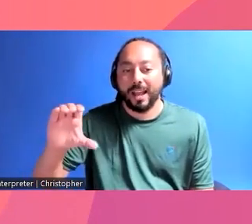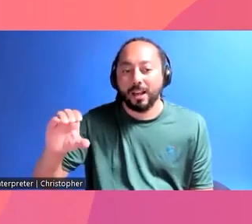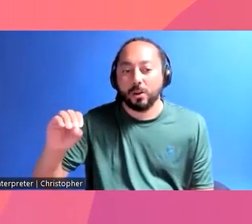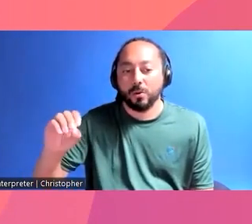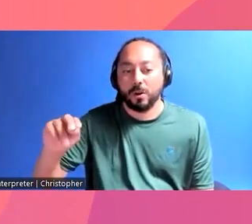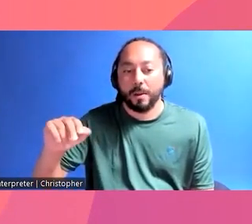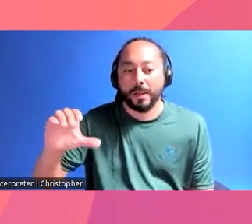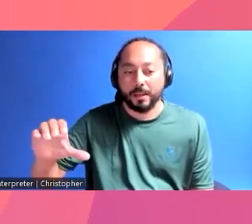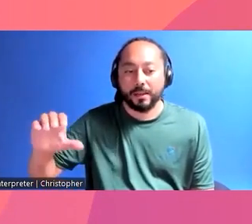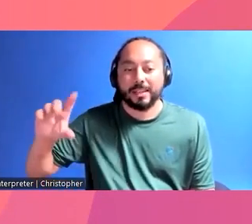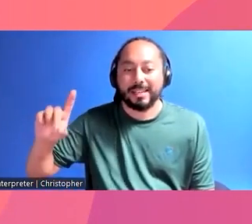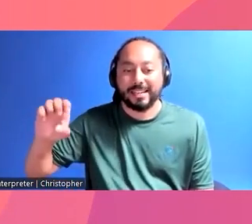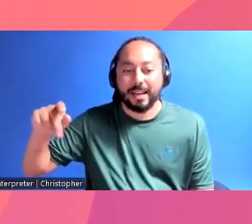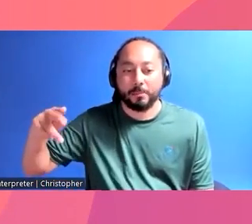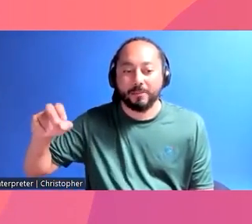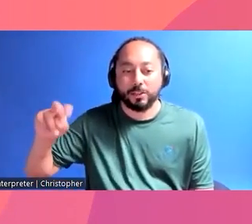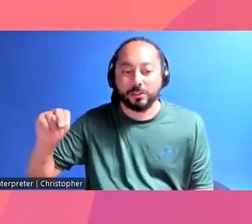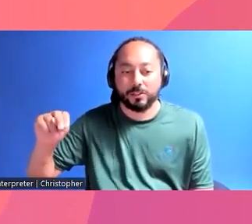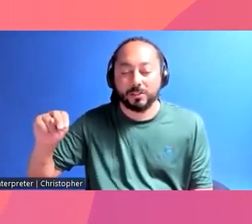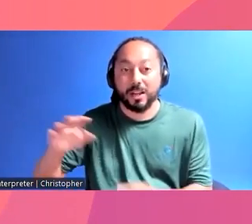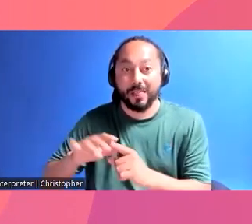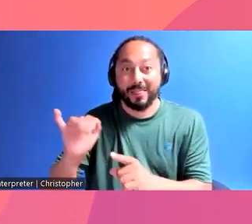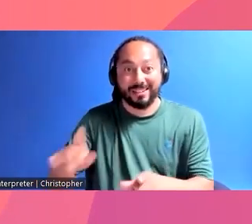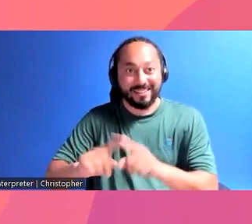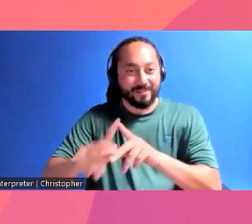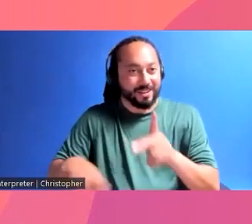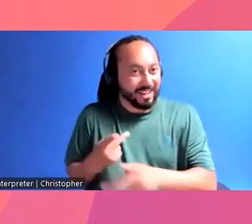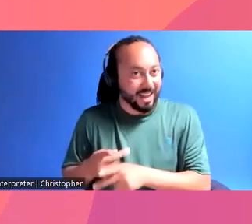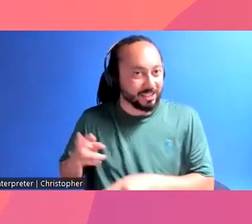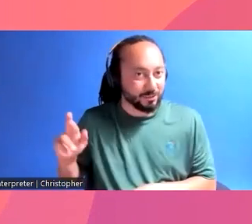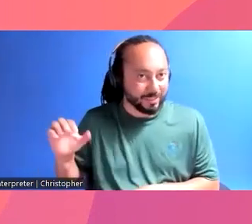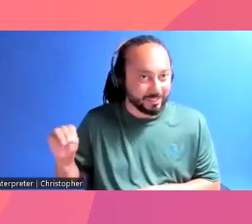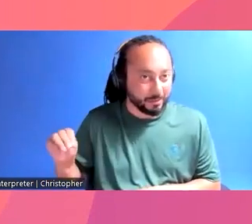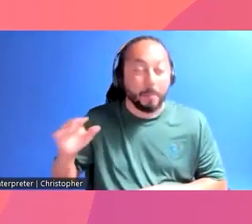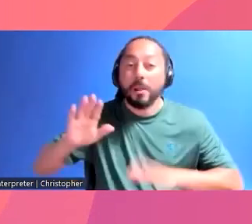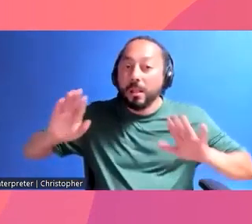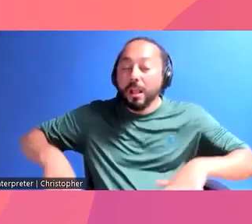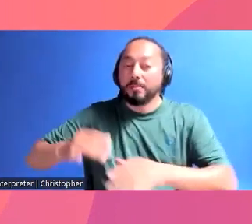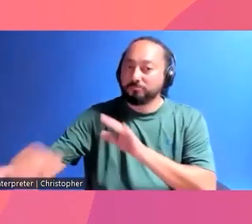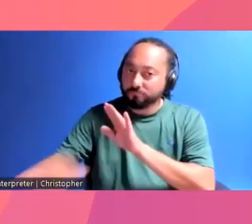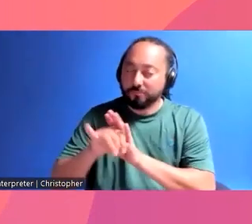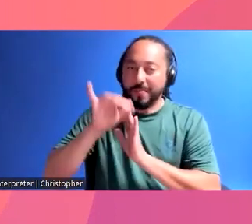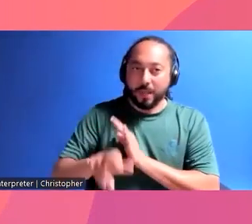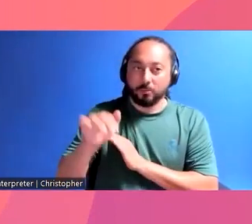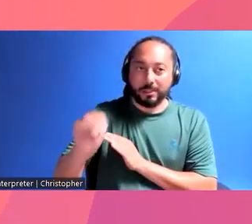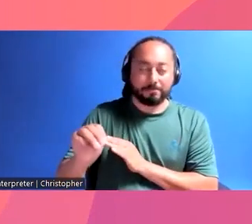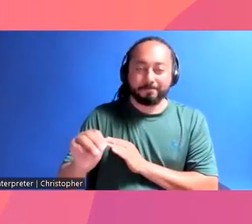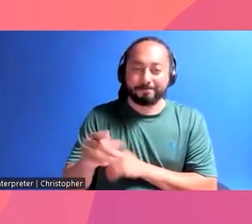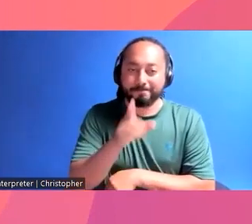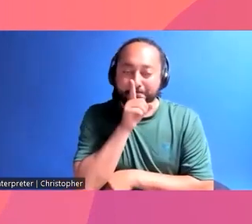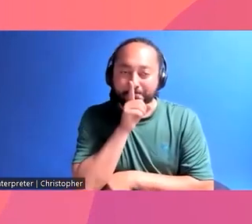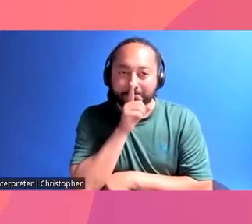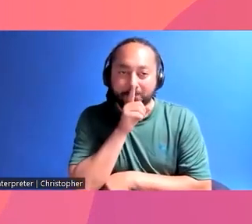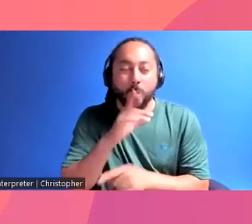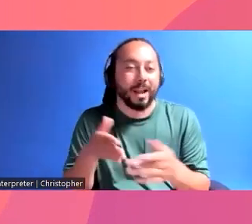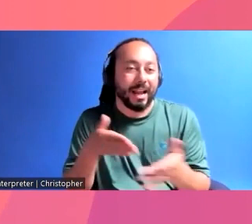of racism, but don't actually name the problem as being racism or related to anti-Black racism.